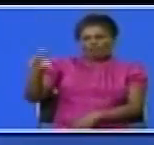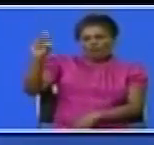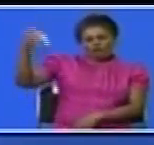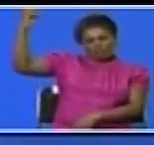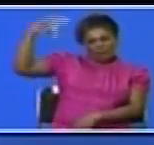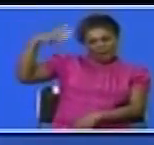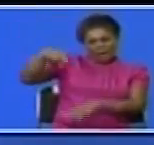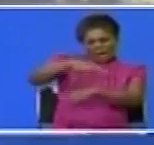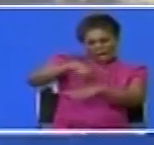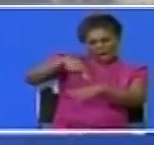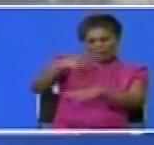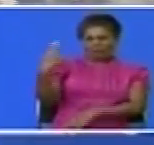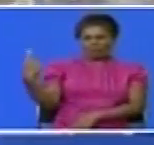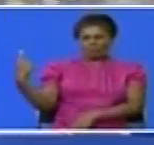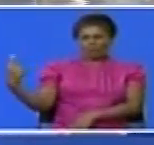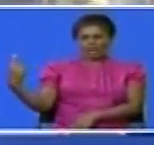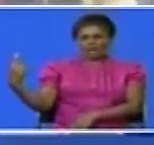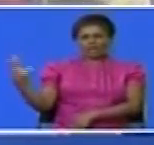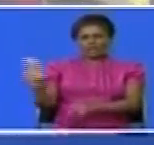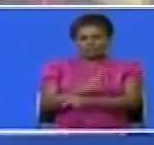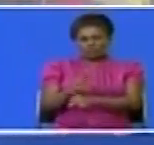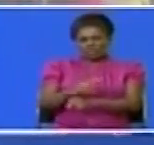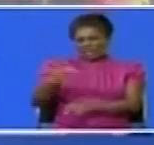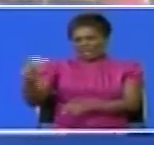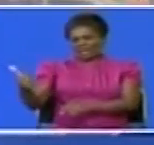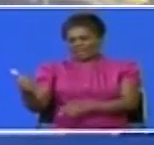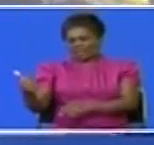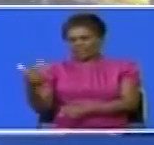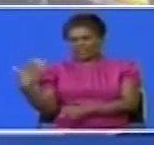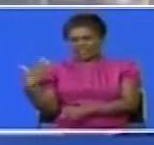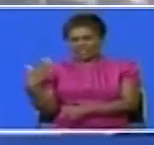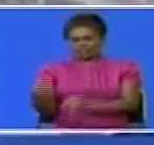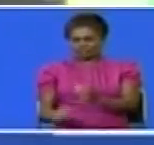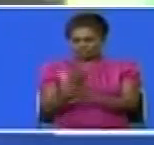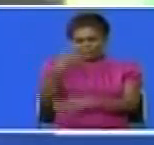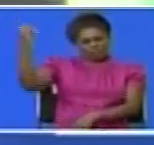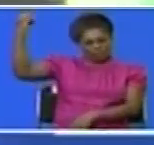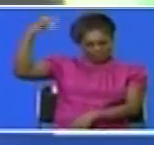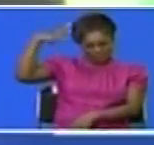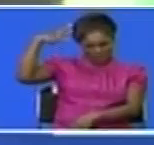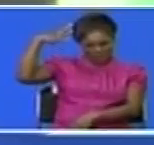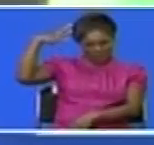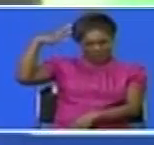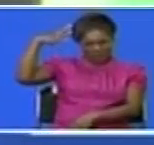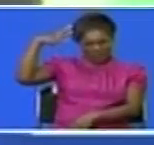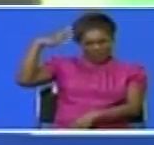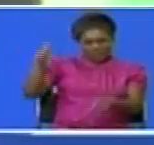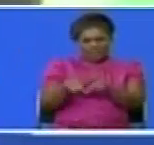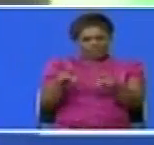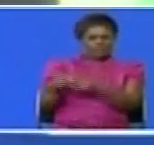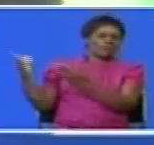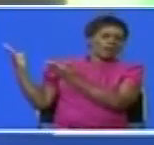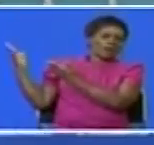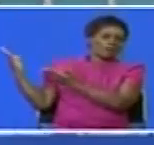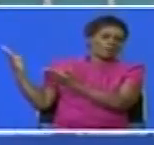for 1 hour and replace the use of hydrothermal and geothermal sources of energy with renewable ones like solar